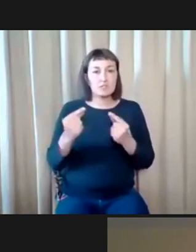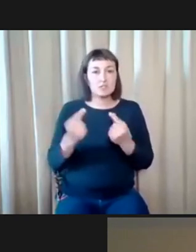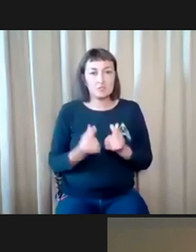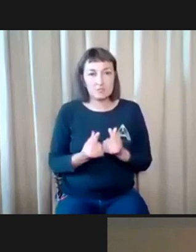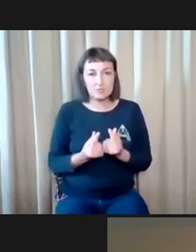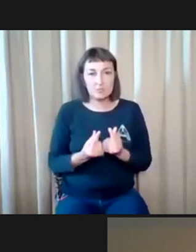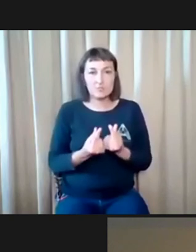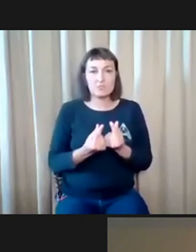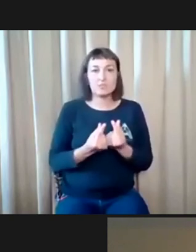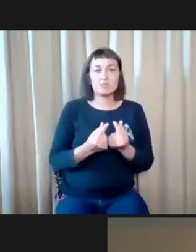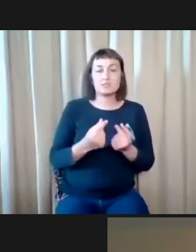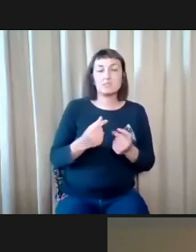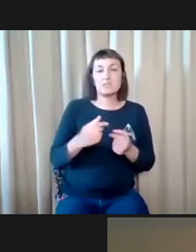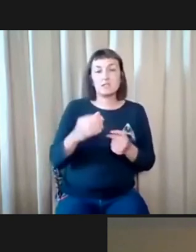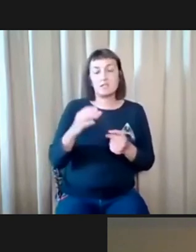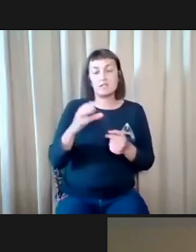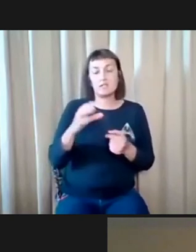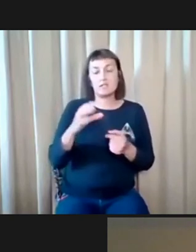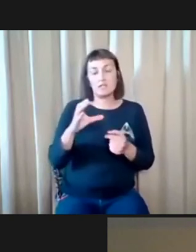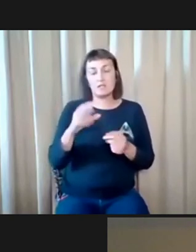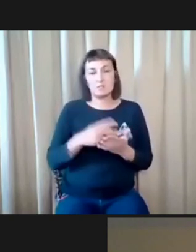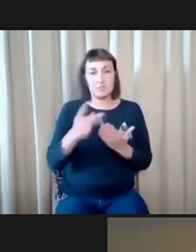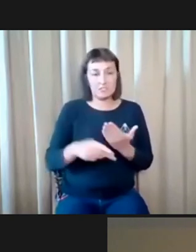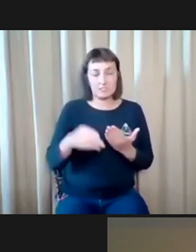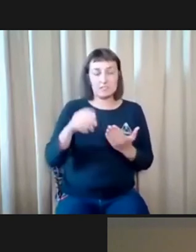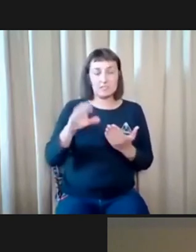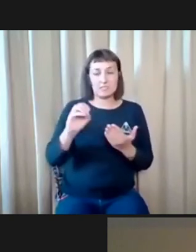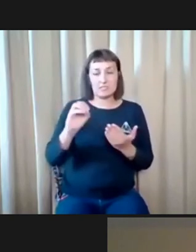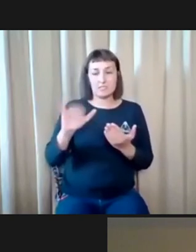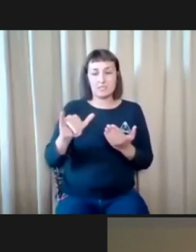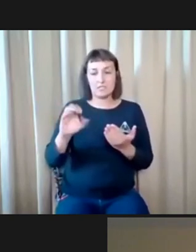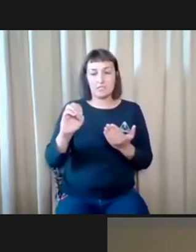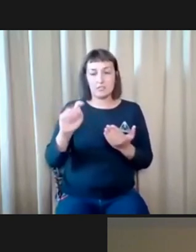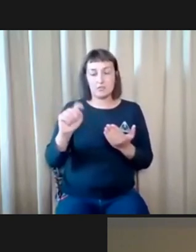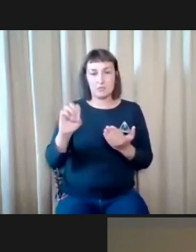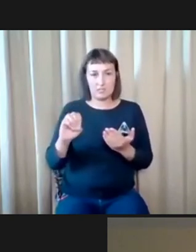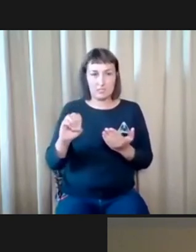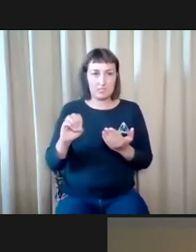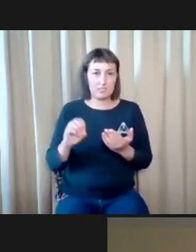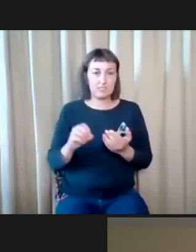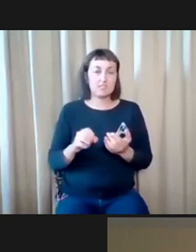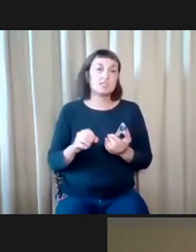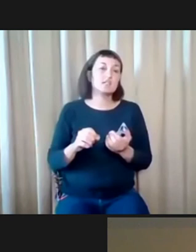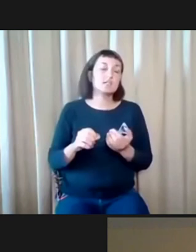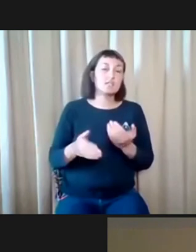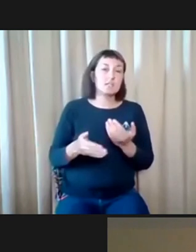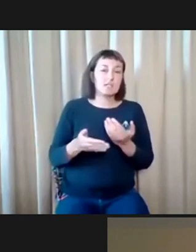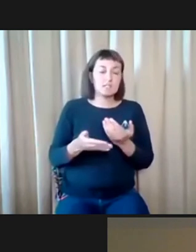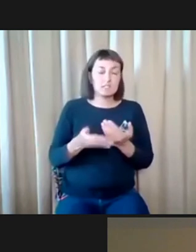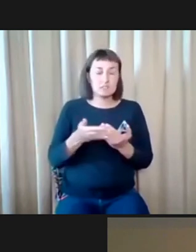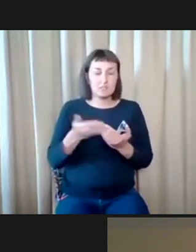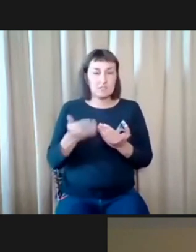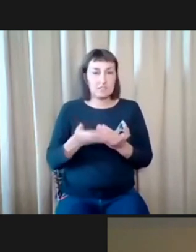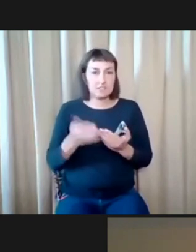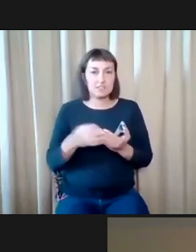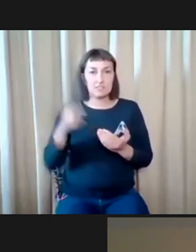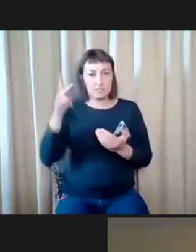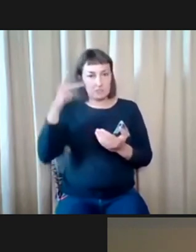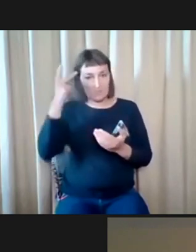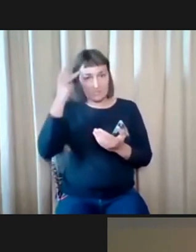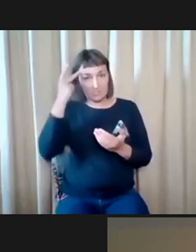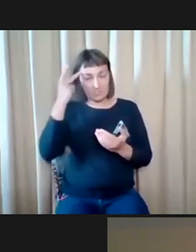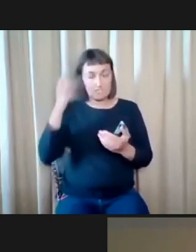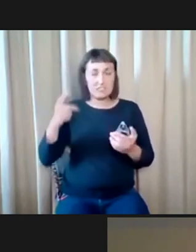Coyote target our in-state people is because we know that in general, policymakers are going to listen to them more. Absolutely.